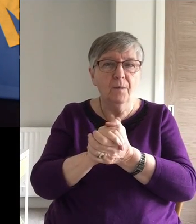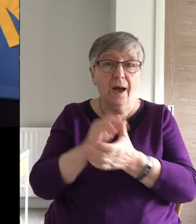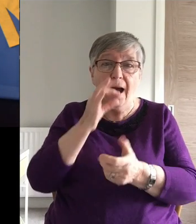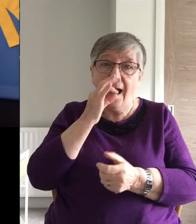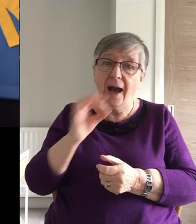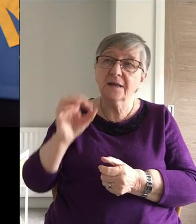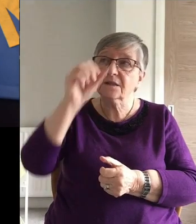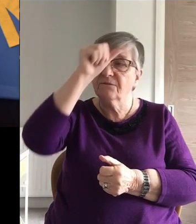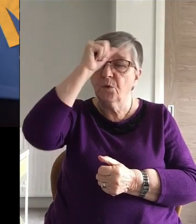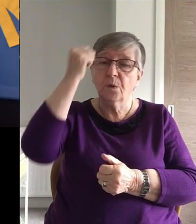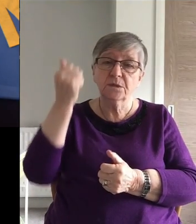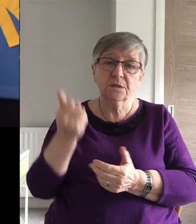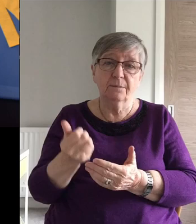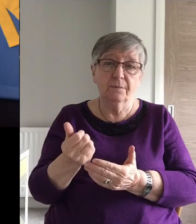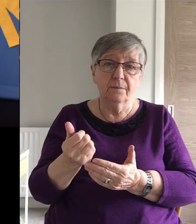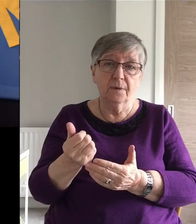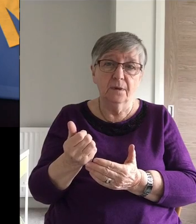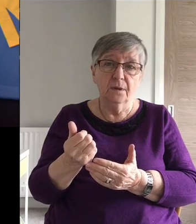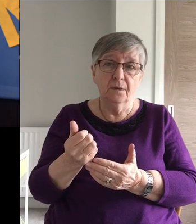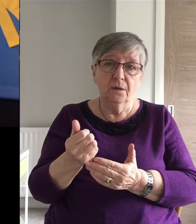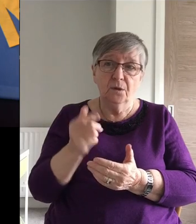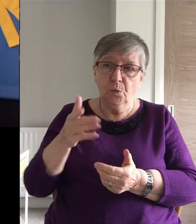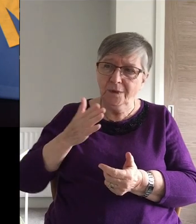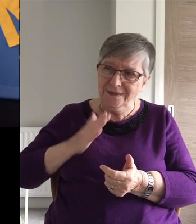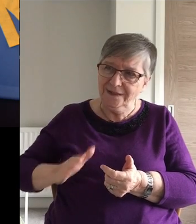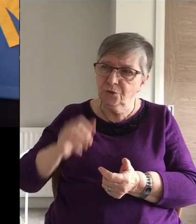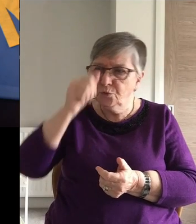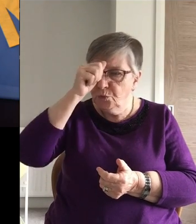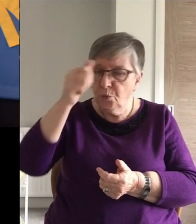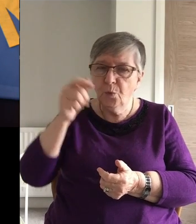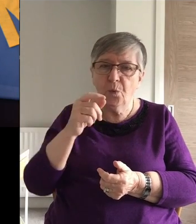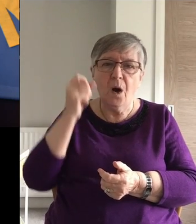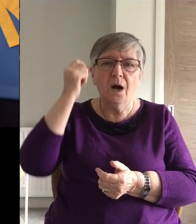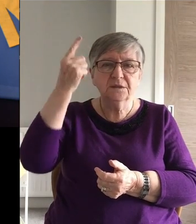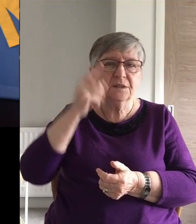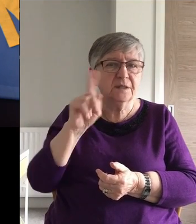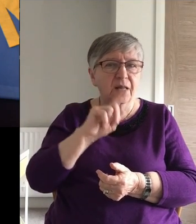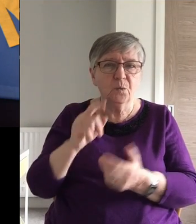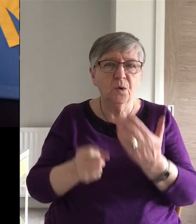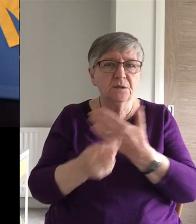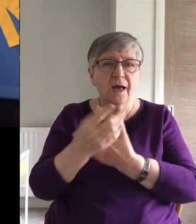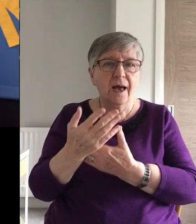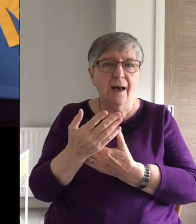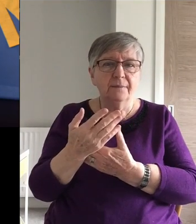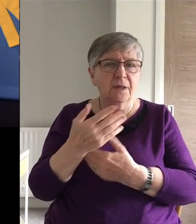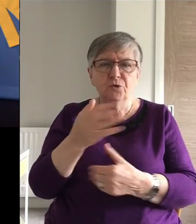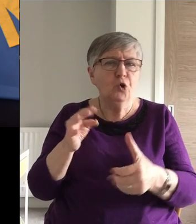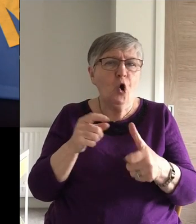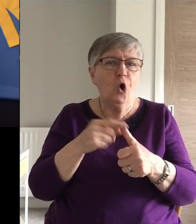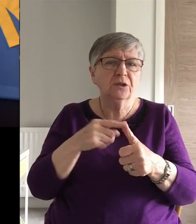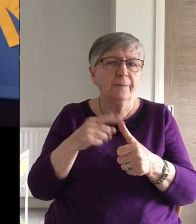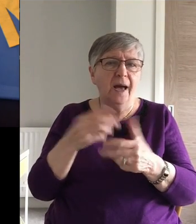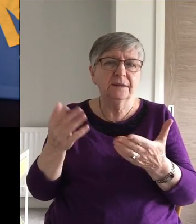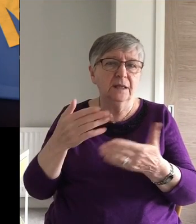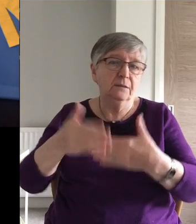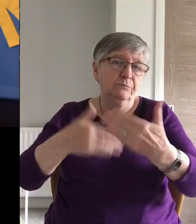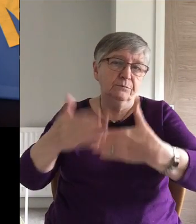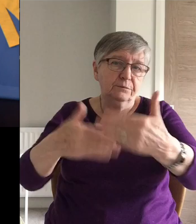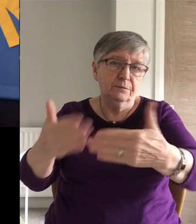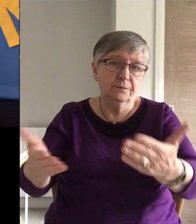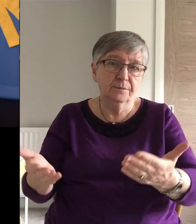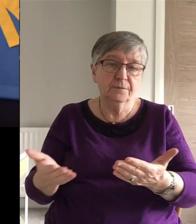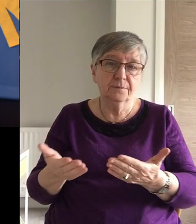Ask for wisdom, because we need to know and understand what's going on. It's not some automatic